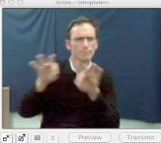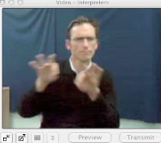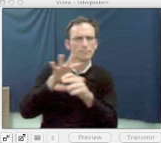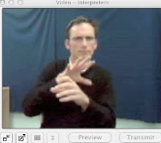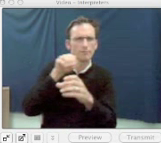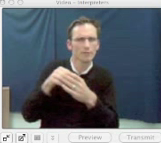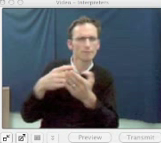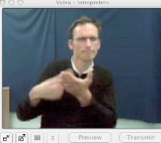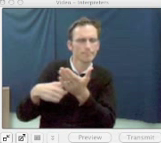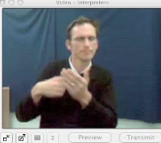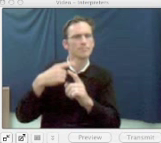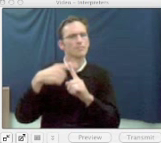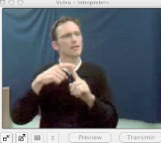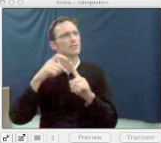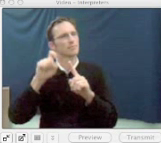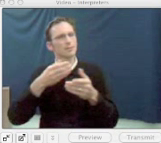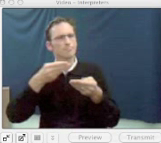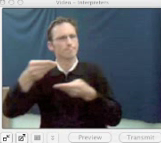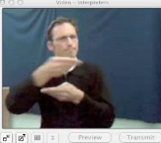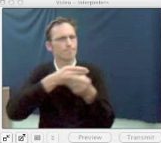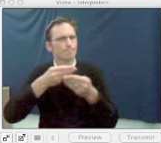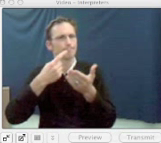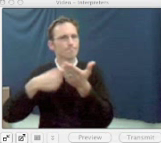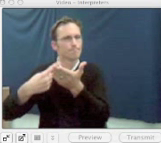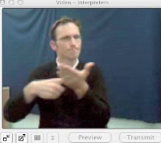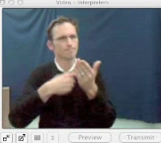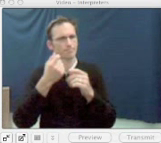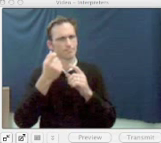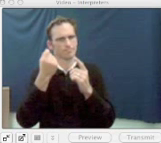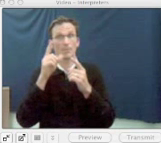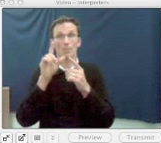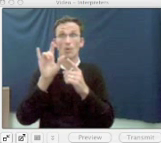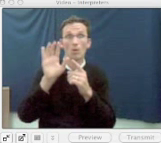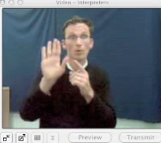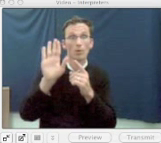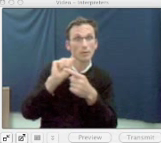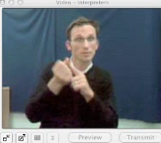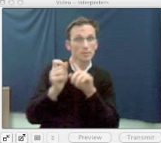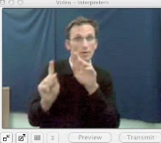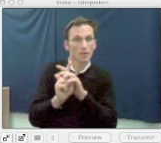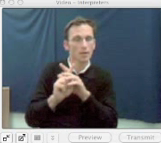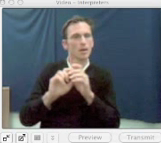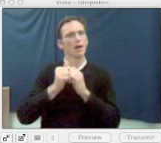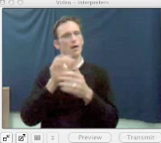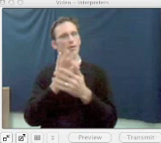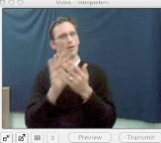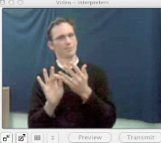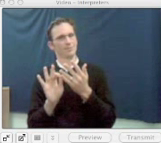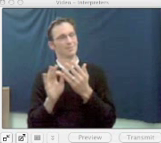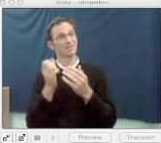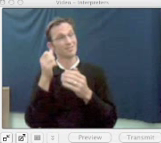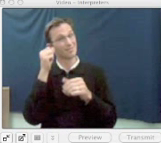colleagues about the different ways you could handle a situation, the options available to you along the liberal to conservative